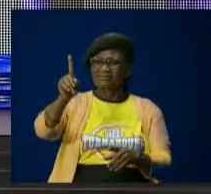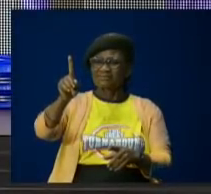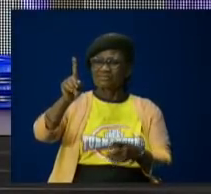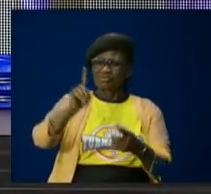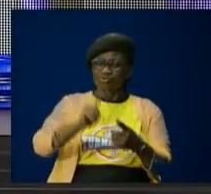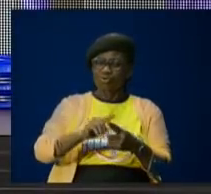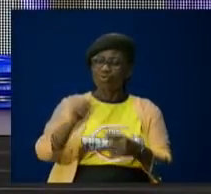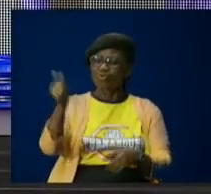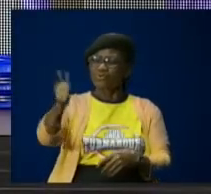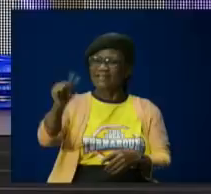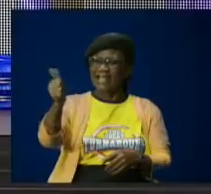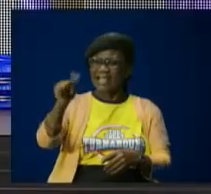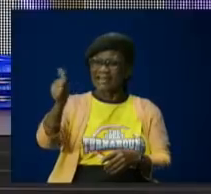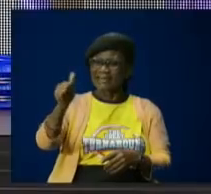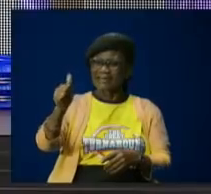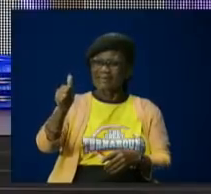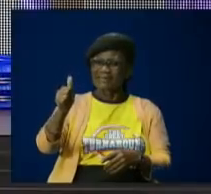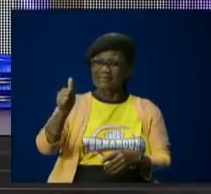1 to 10